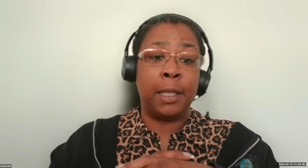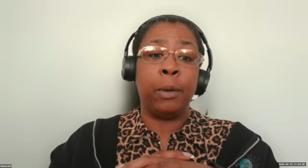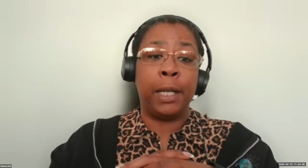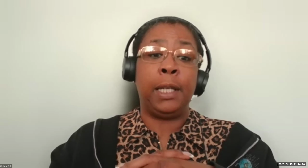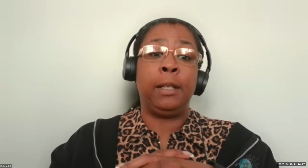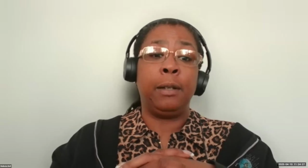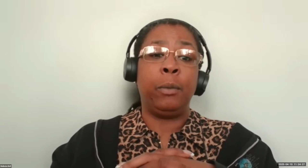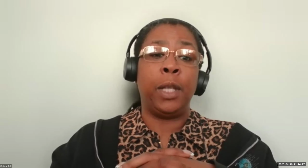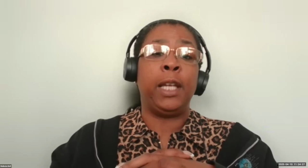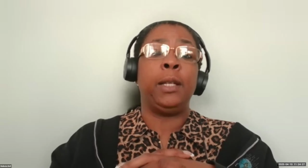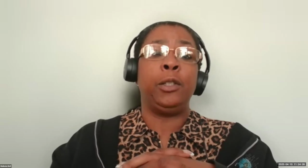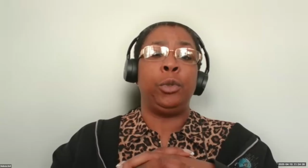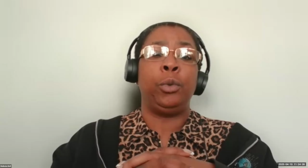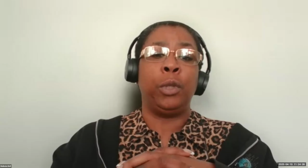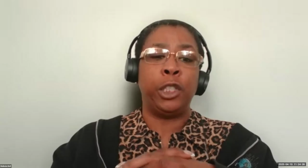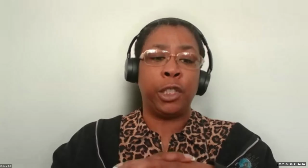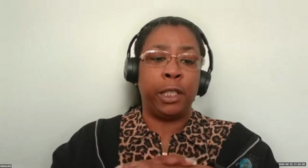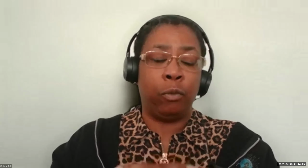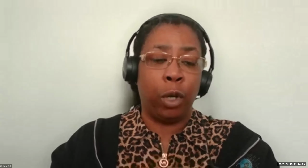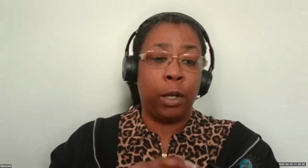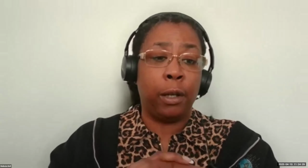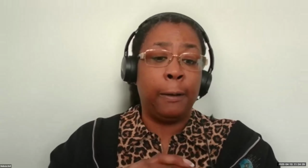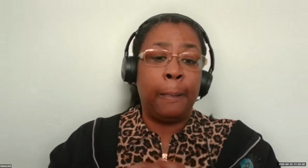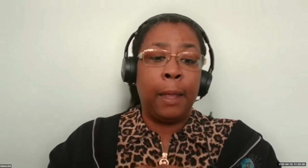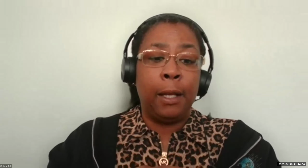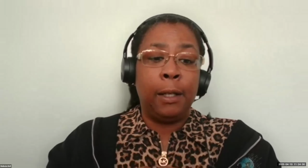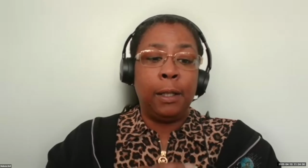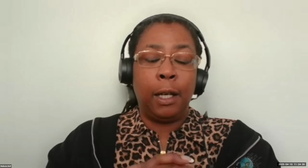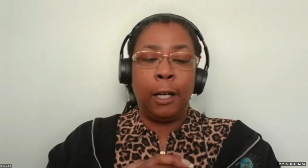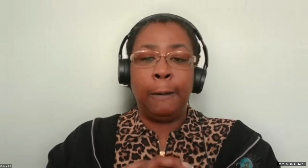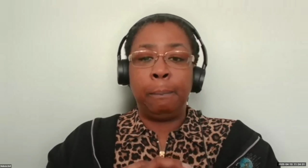amount of money as they were getting when they do legislative work.